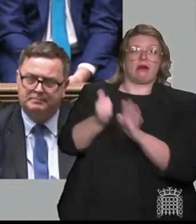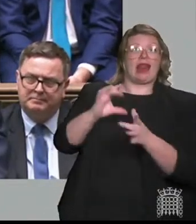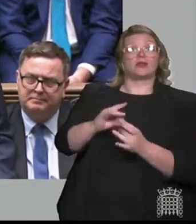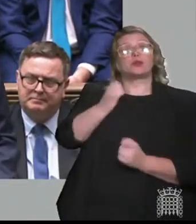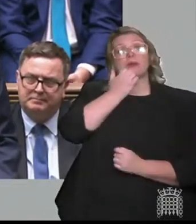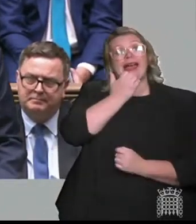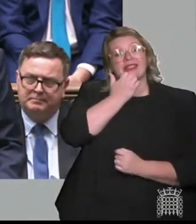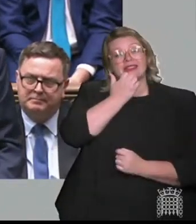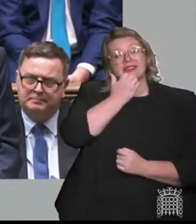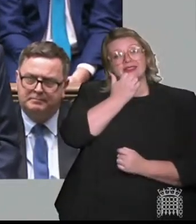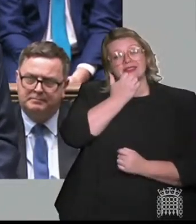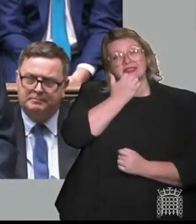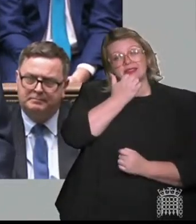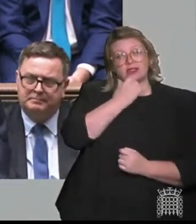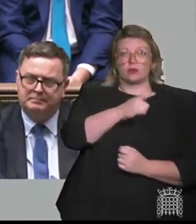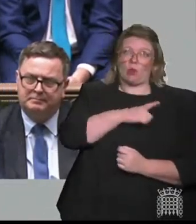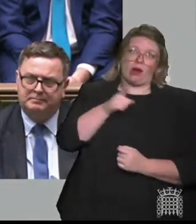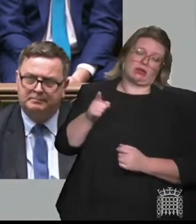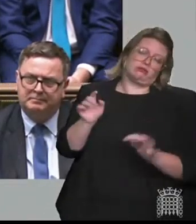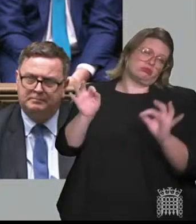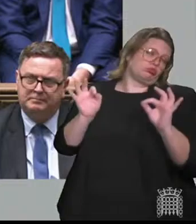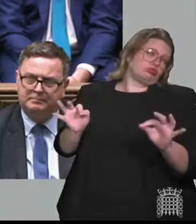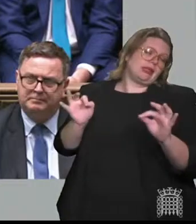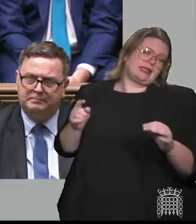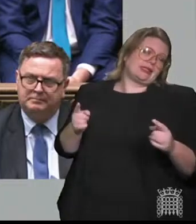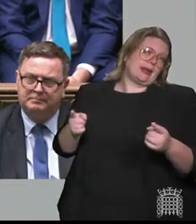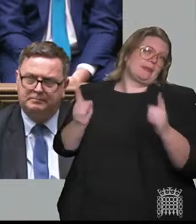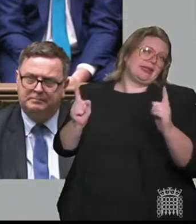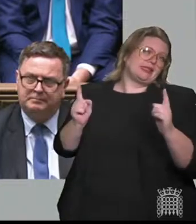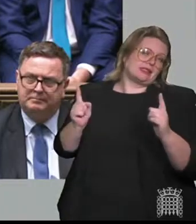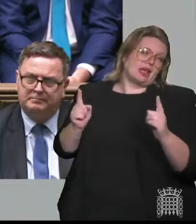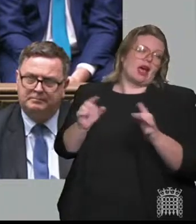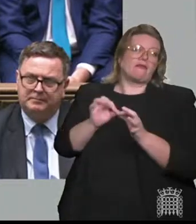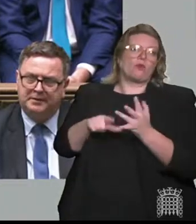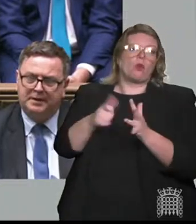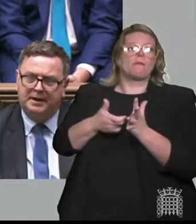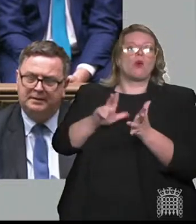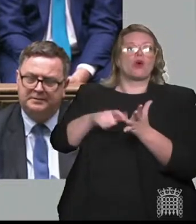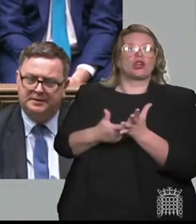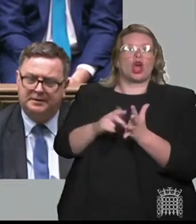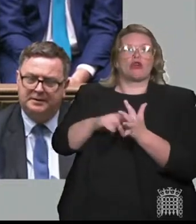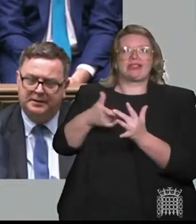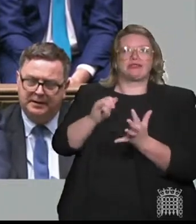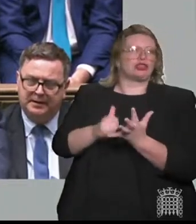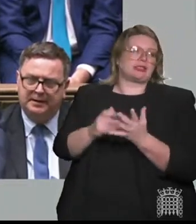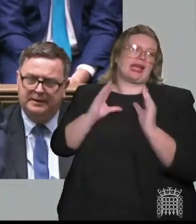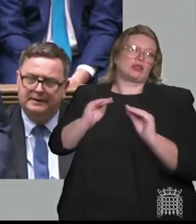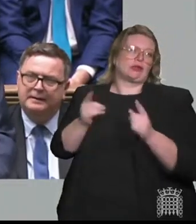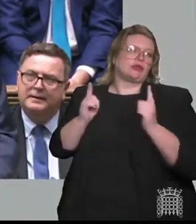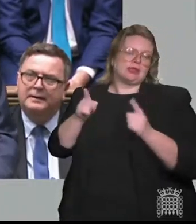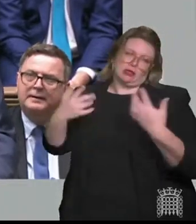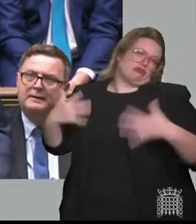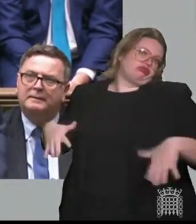not least thanks to the efforts of the brilliant Right Honourable Member for Bognor Regis and Littlehampton. But 9